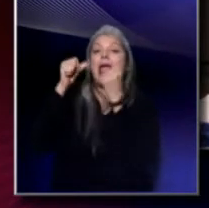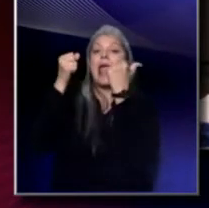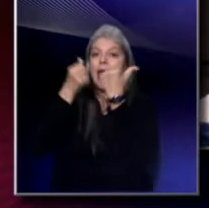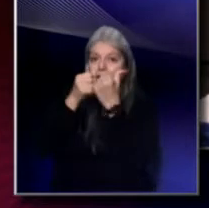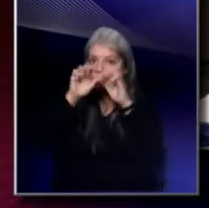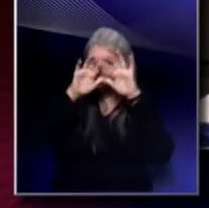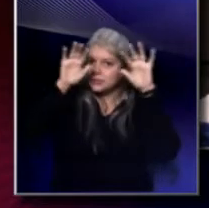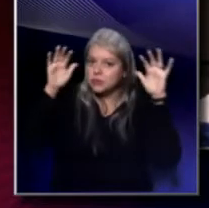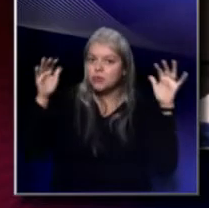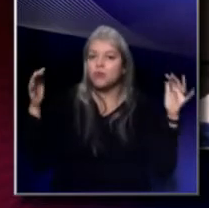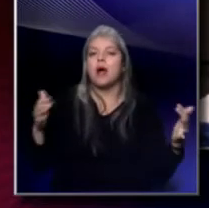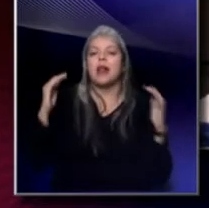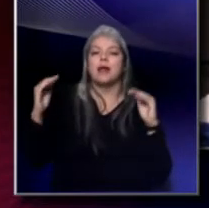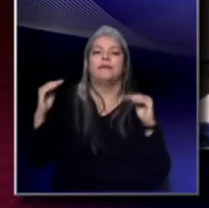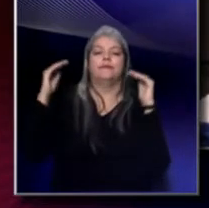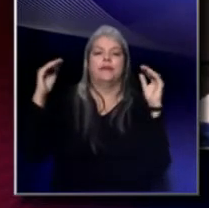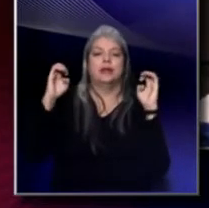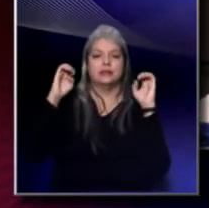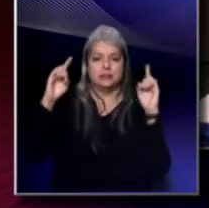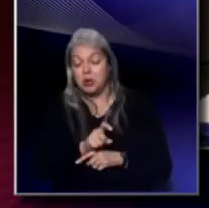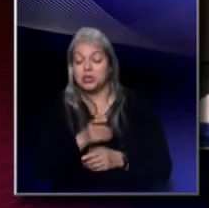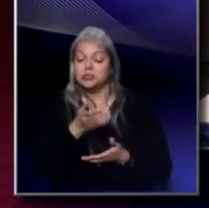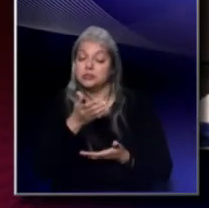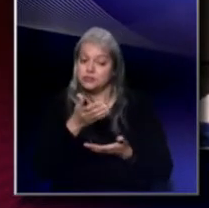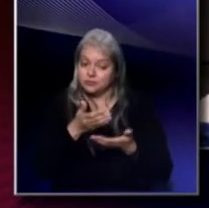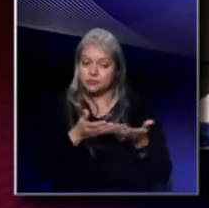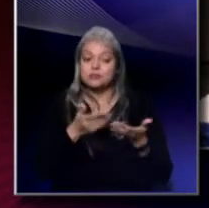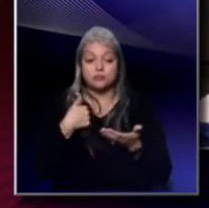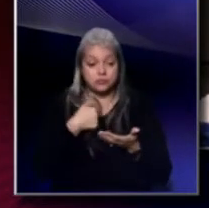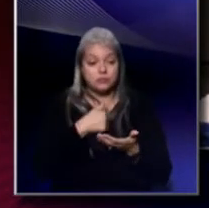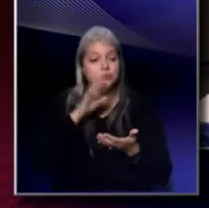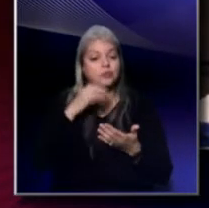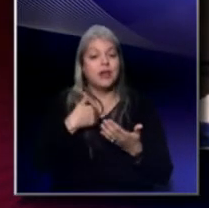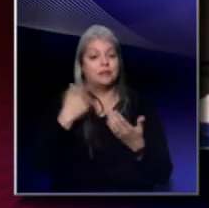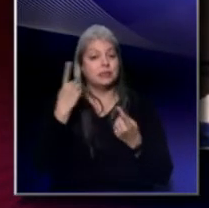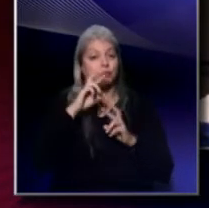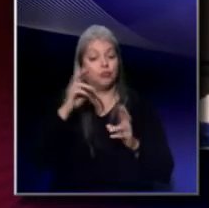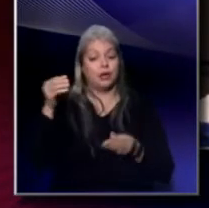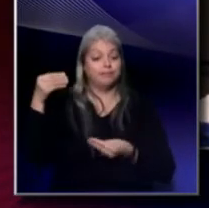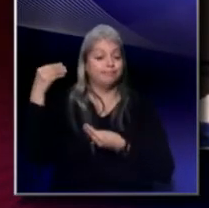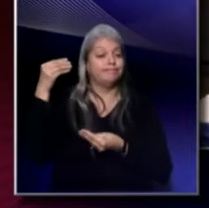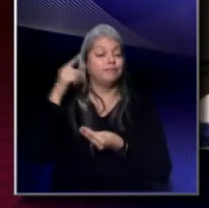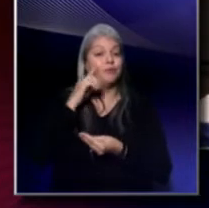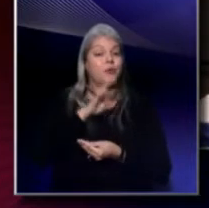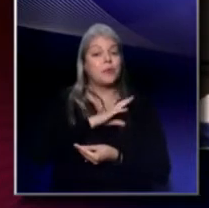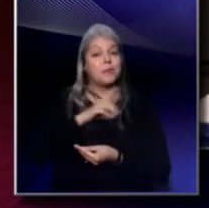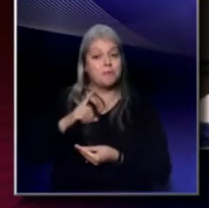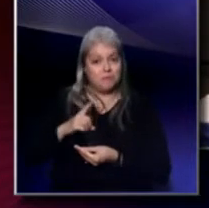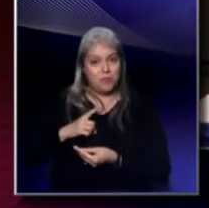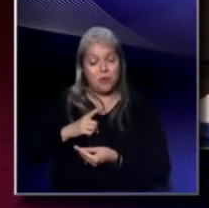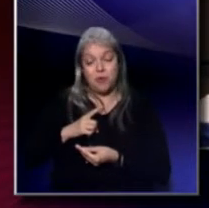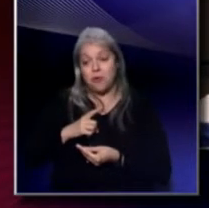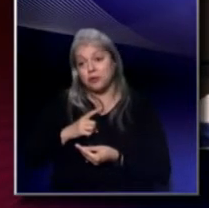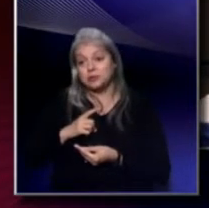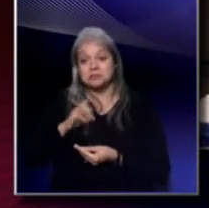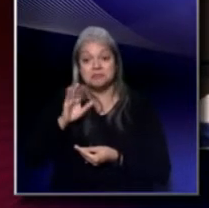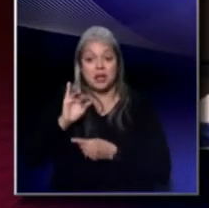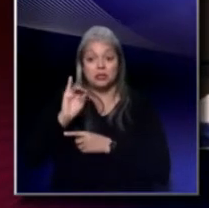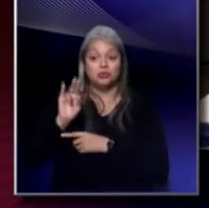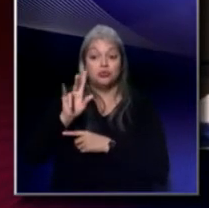agency-wide advanced ed accreditation available for the board by the